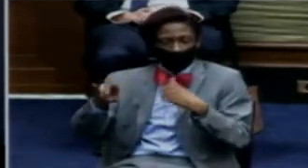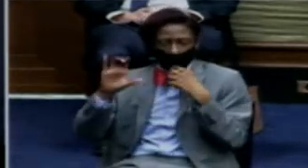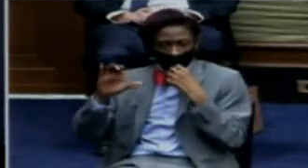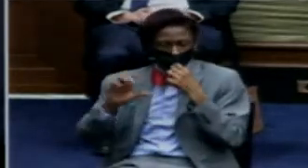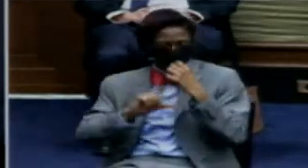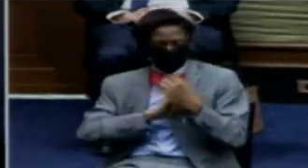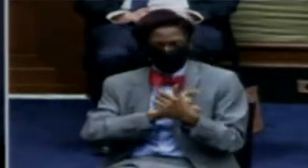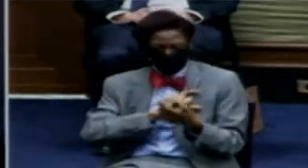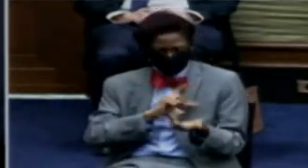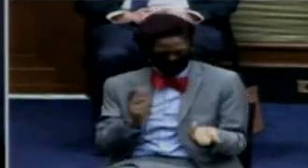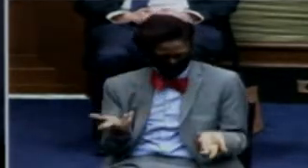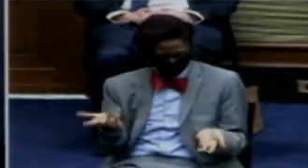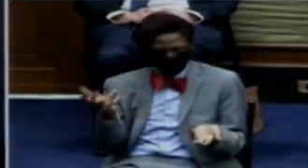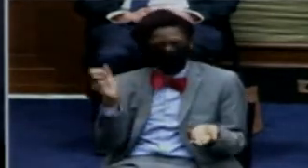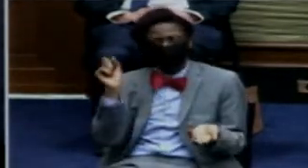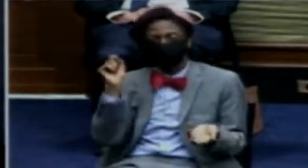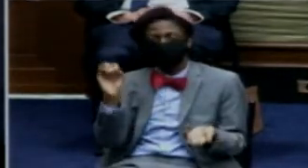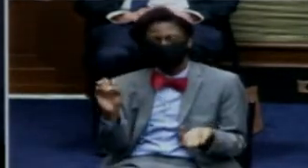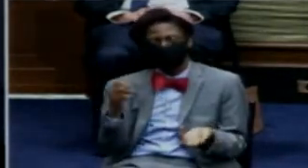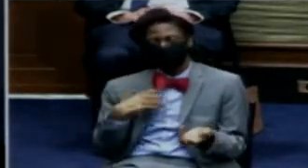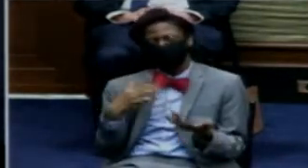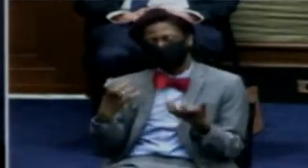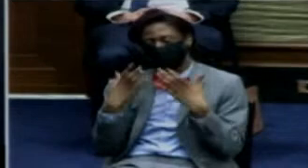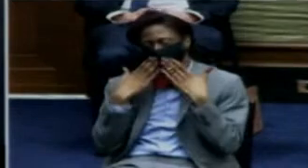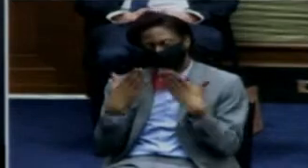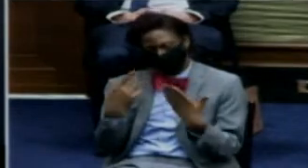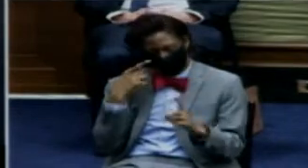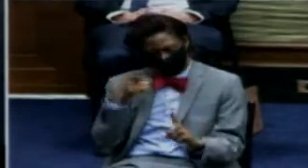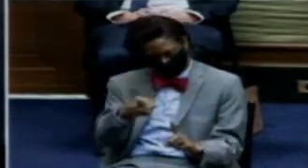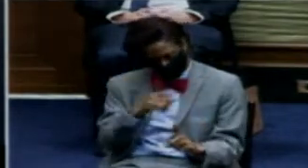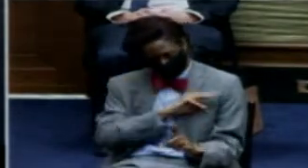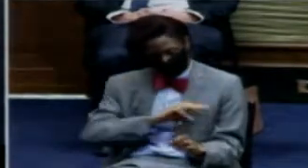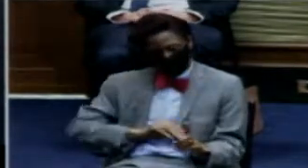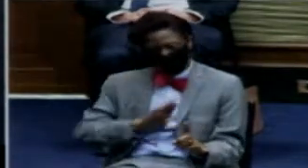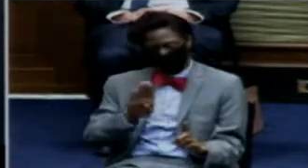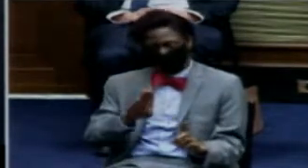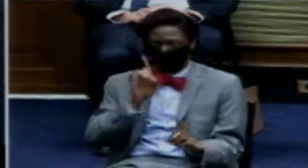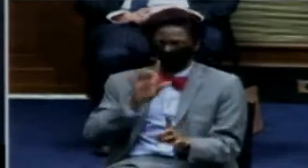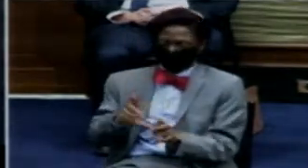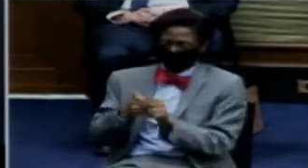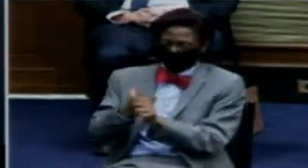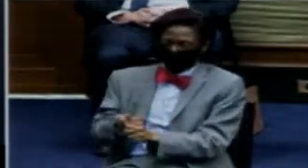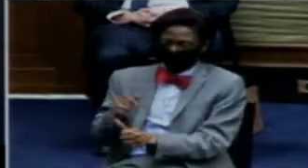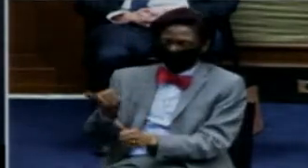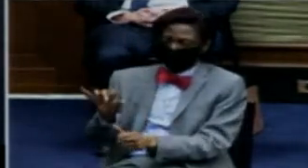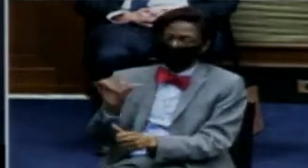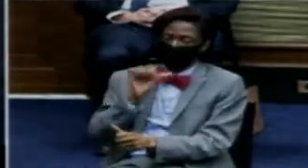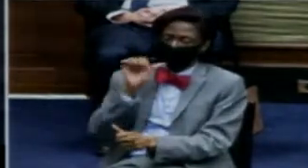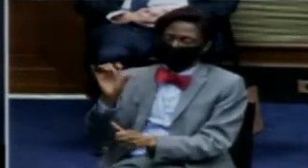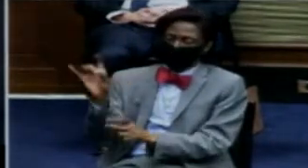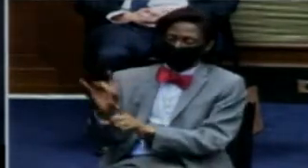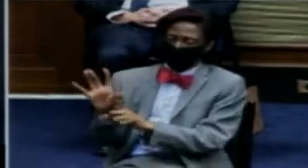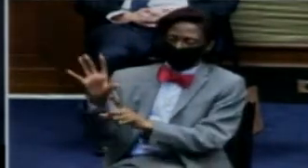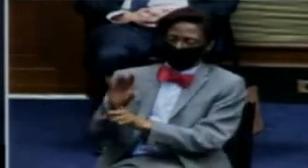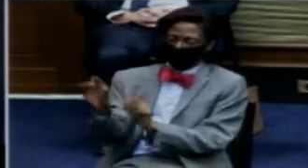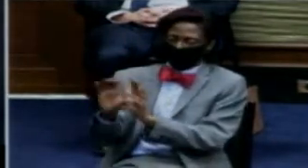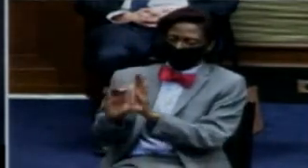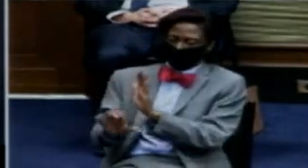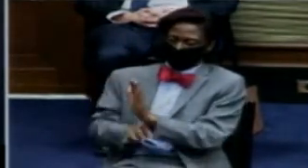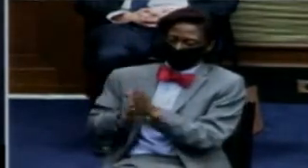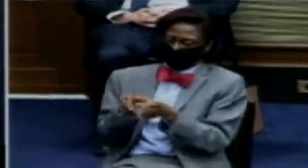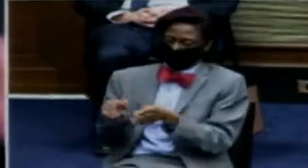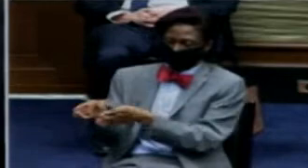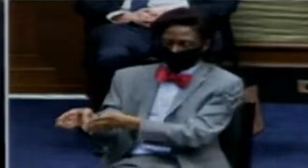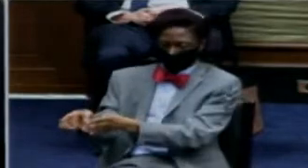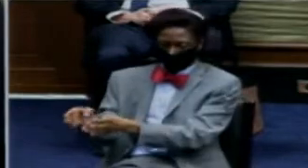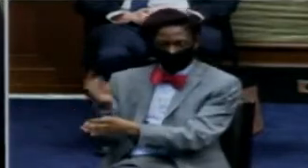officers. So I want to thank you for following the nonviolent and constitutional path